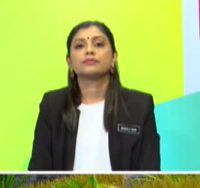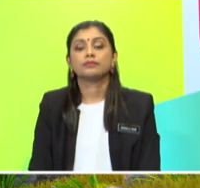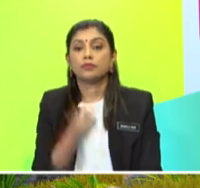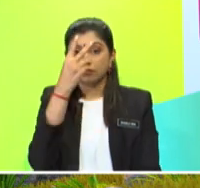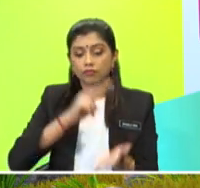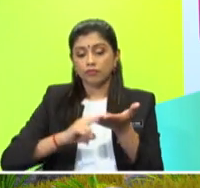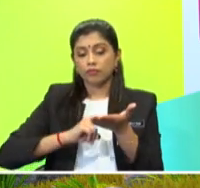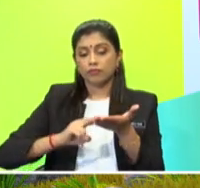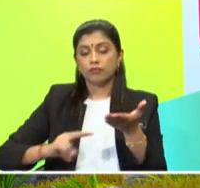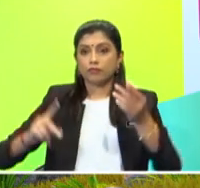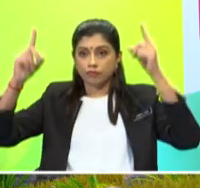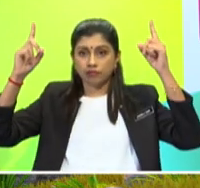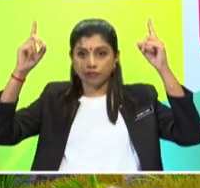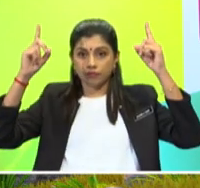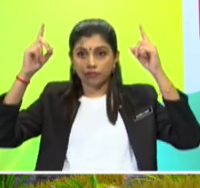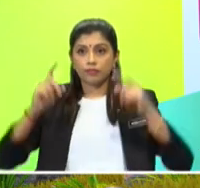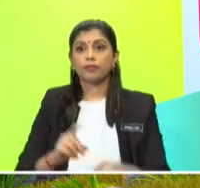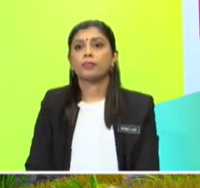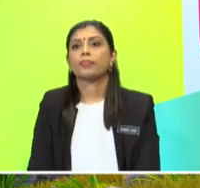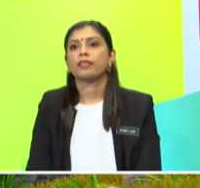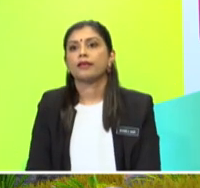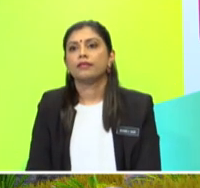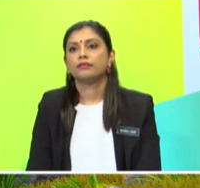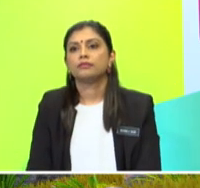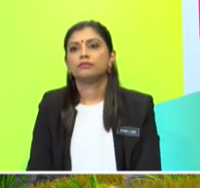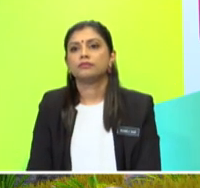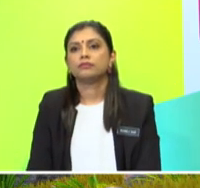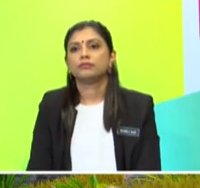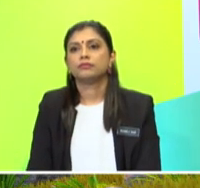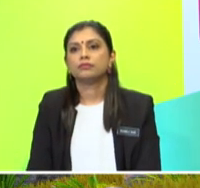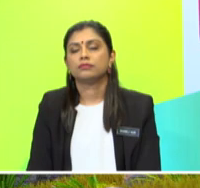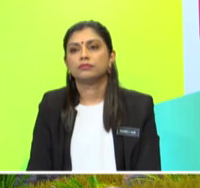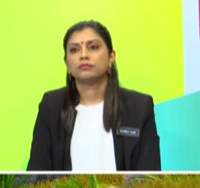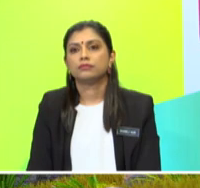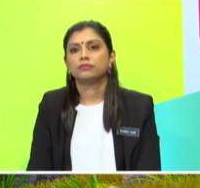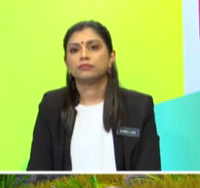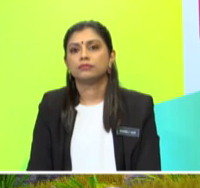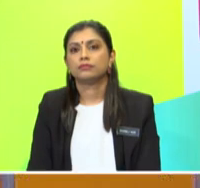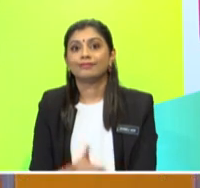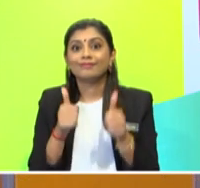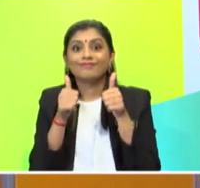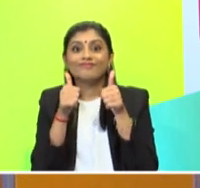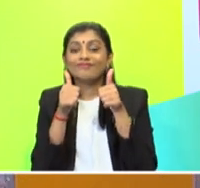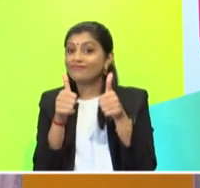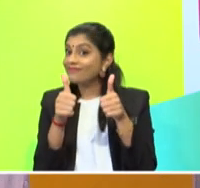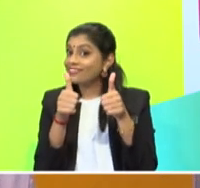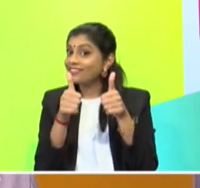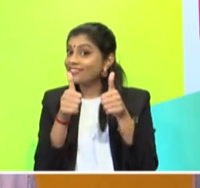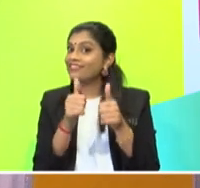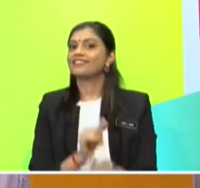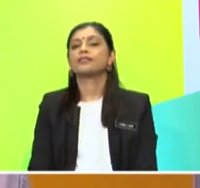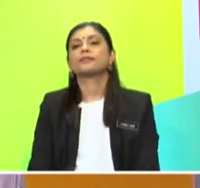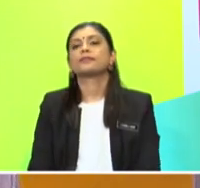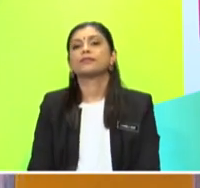screen of your both two sentences. That's a good one. Agreed. Double thumbs up. Good job, Zarith. All right, now,